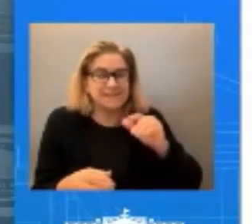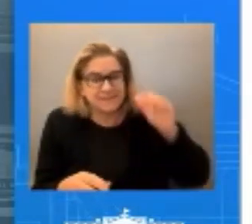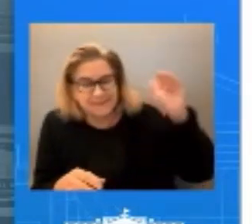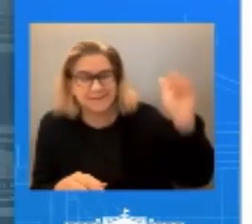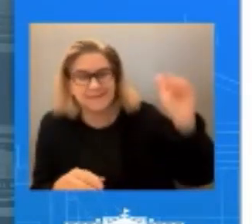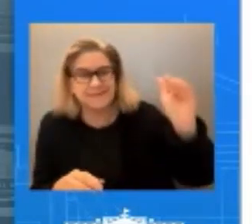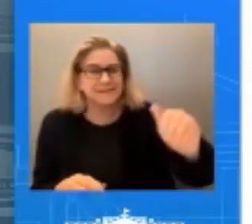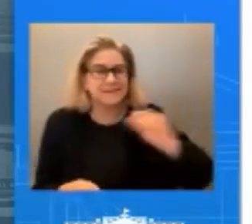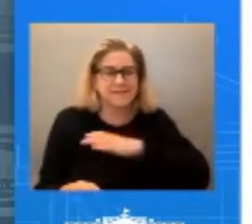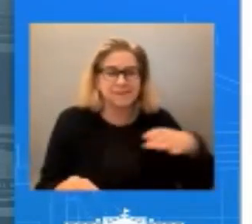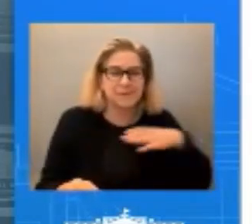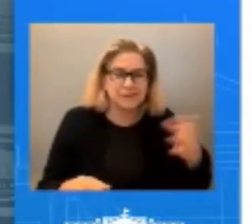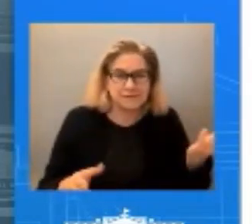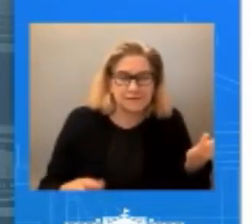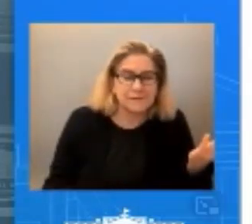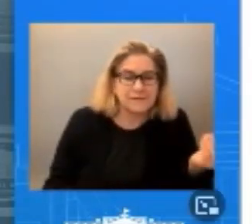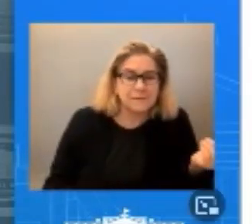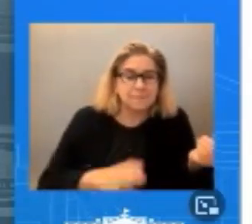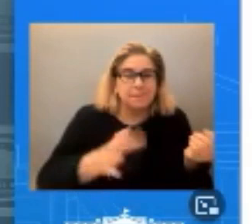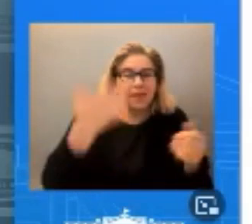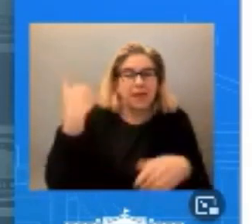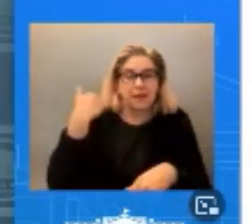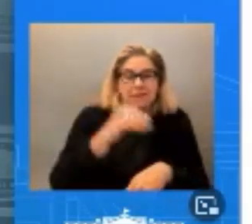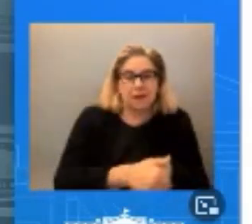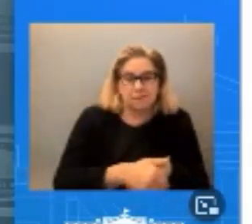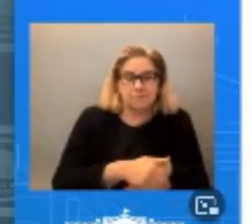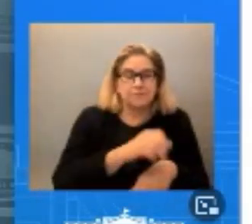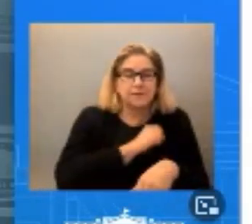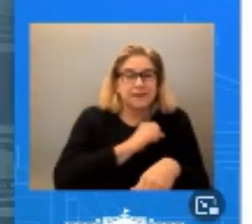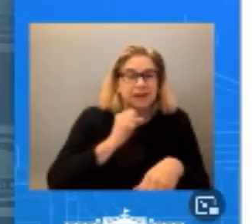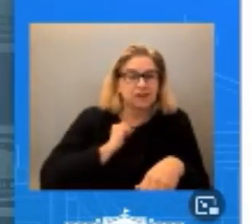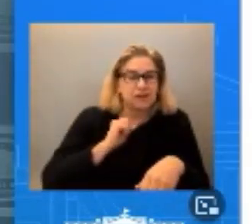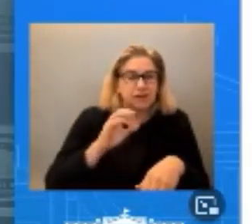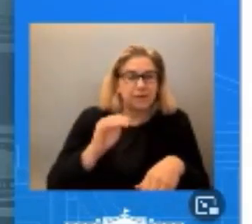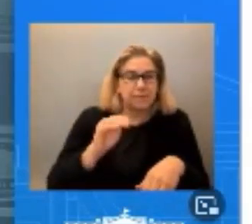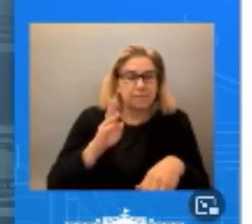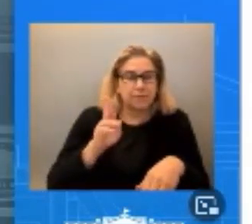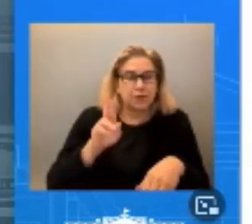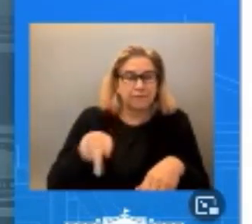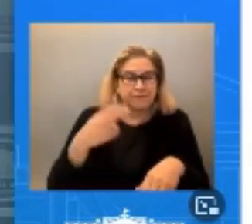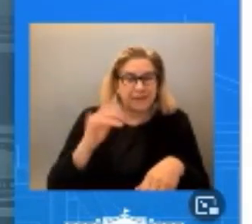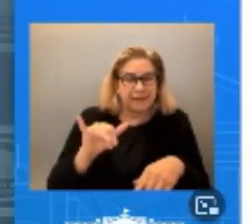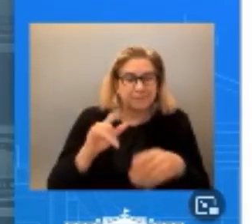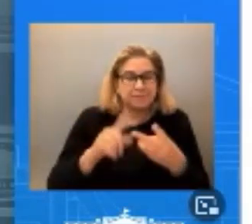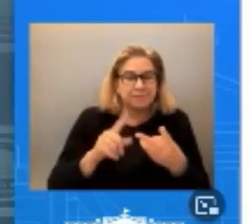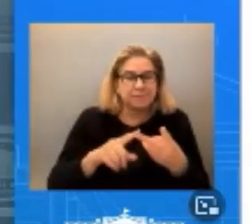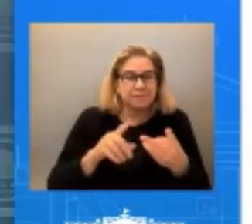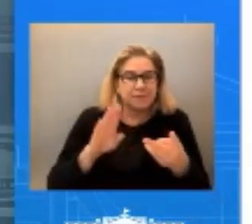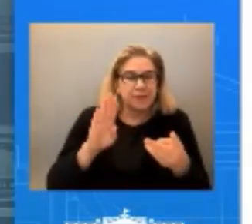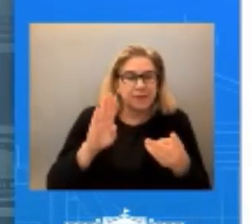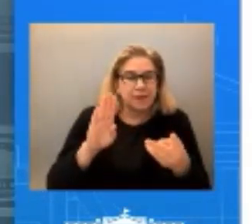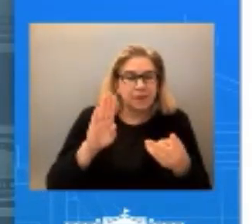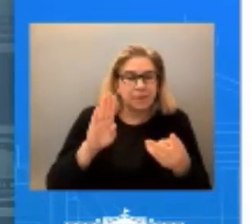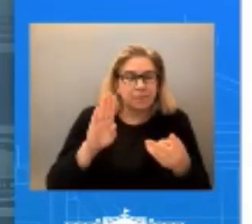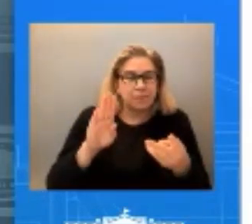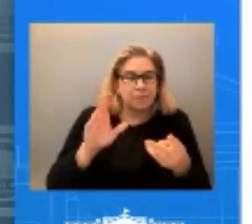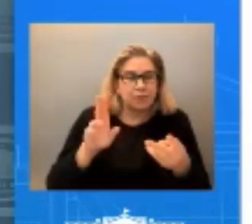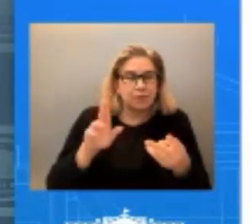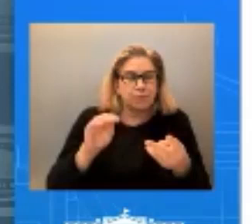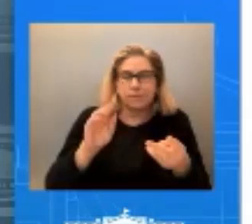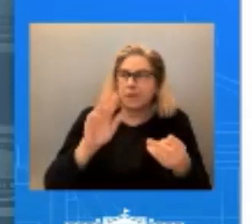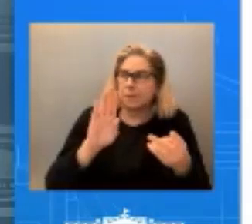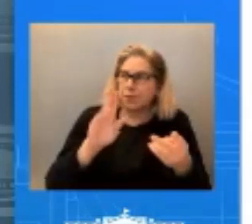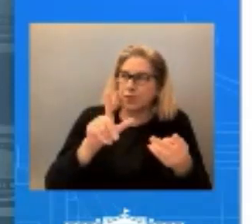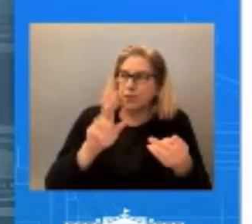Senator Feinstein, along with Senators Murphy and Blumenthal, reintroduce the assault weapons ban, which we support. And we encourage for Congress